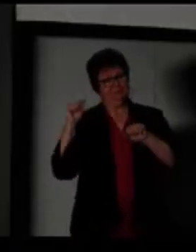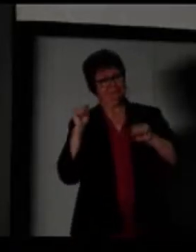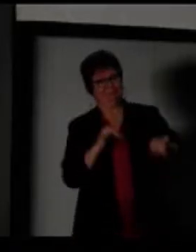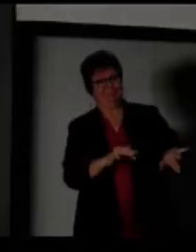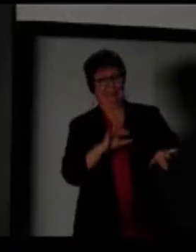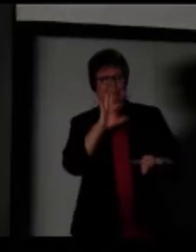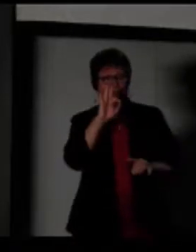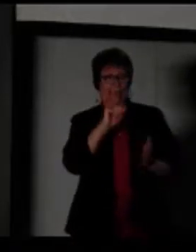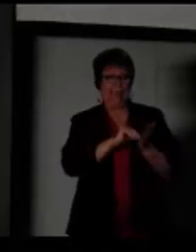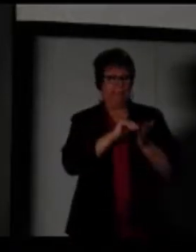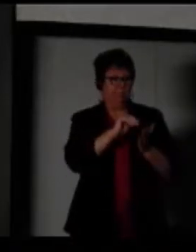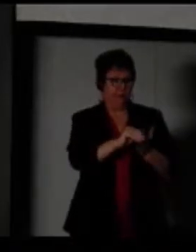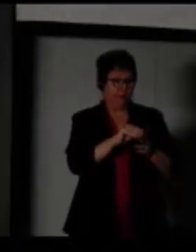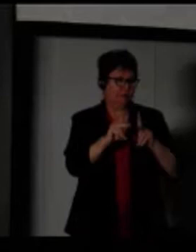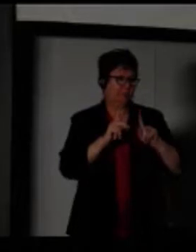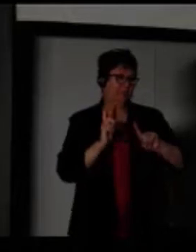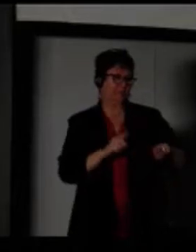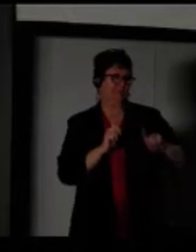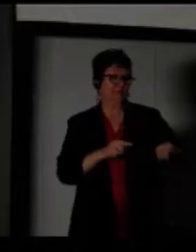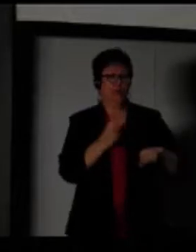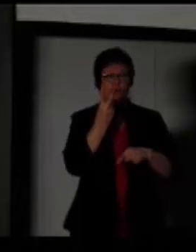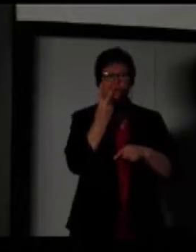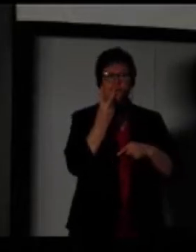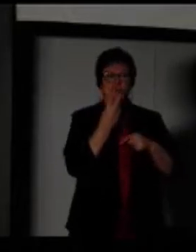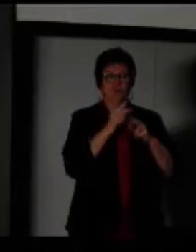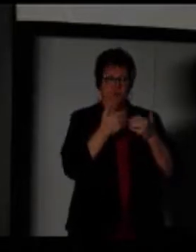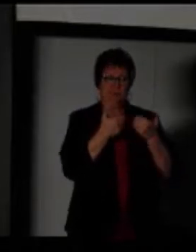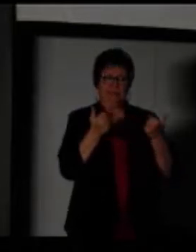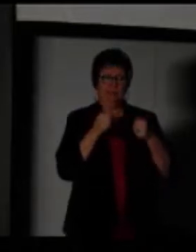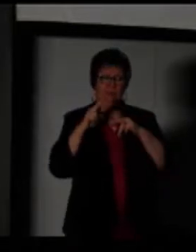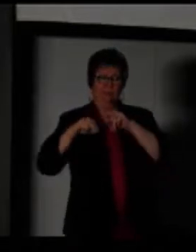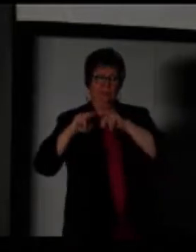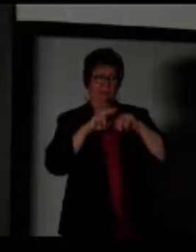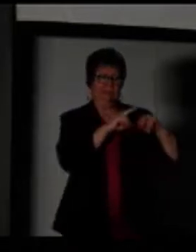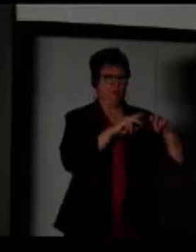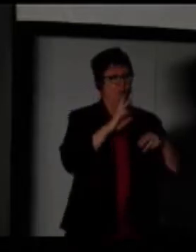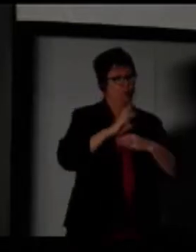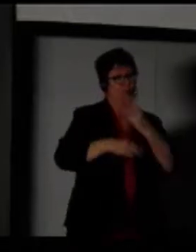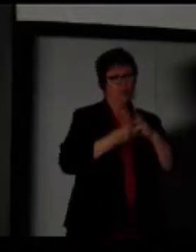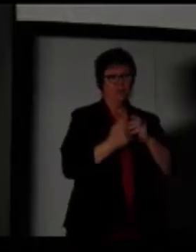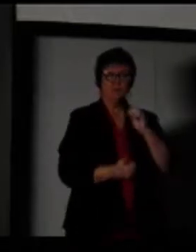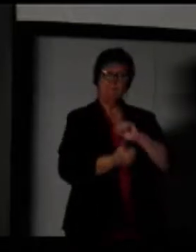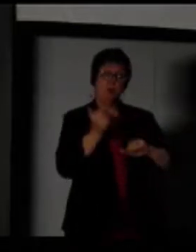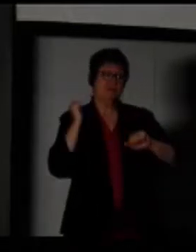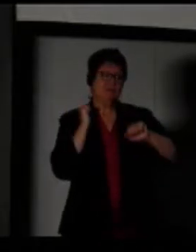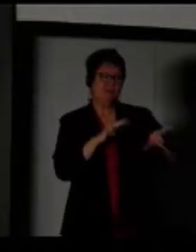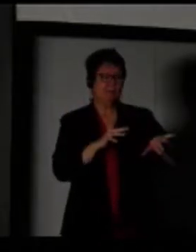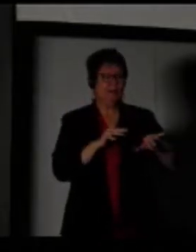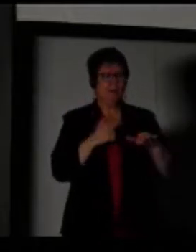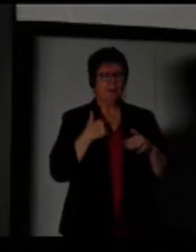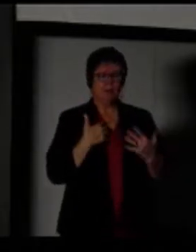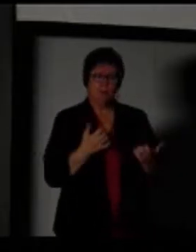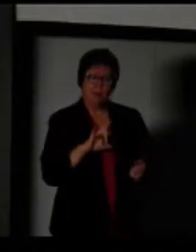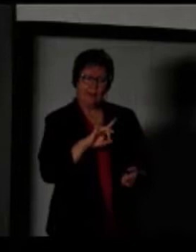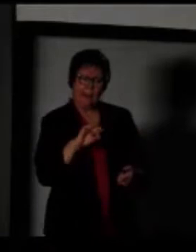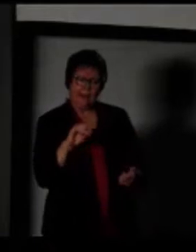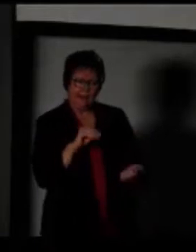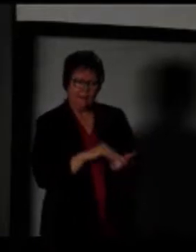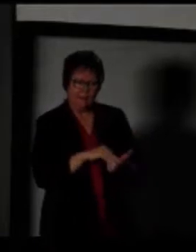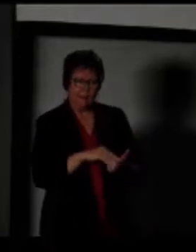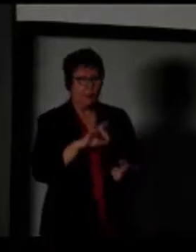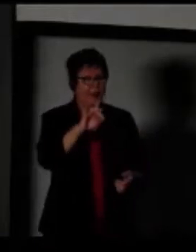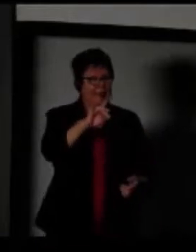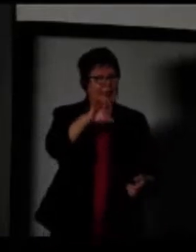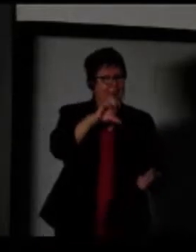locations. So it's the world's most visited museum. But how do we get 80 million or 800 million people